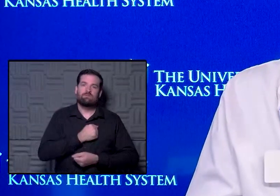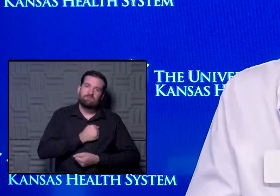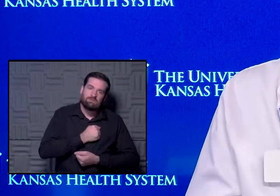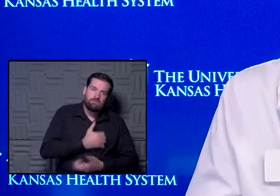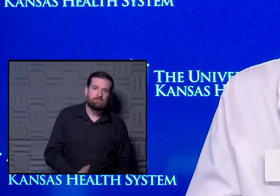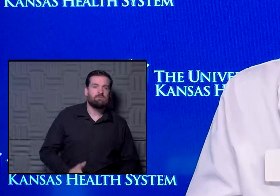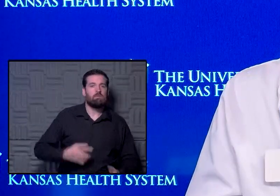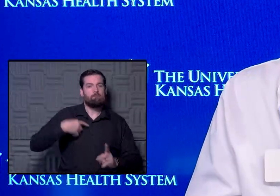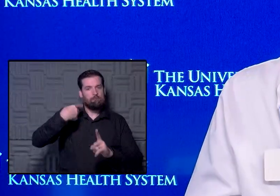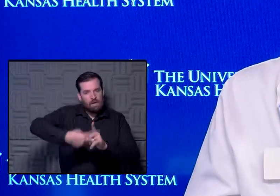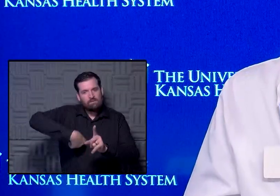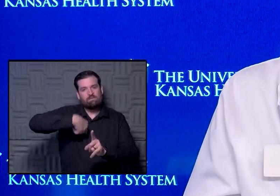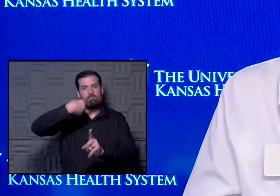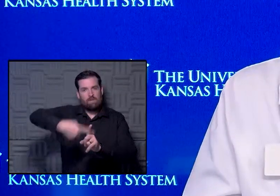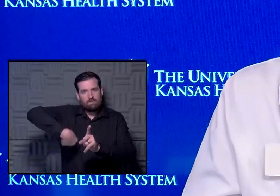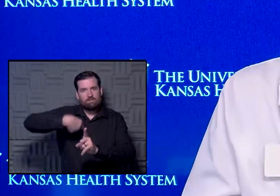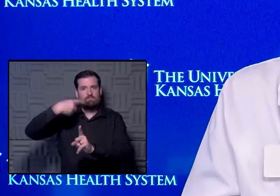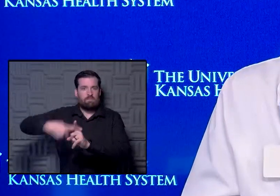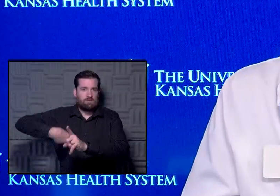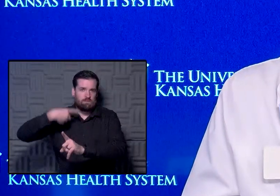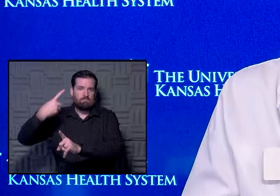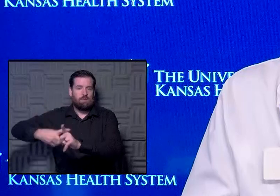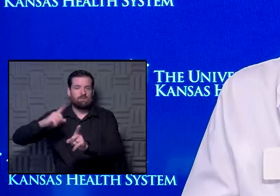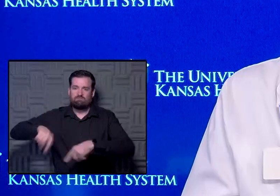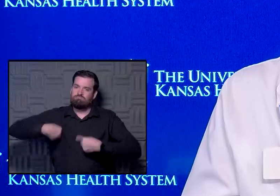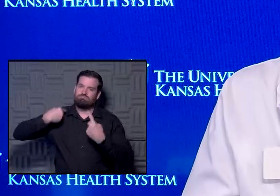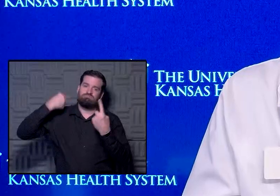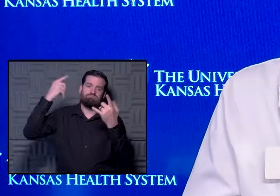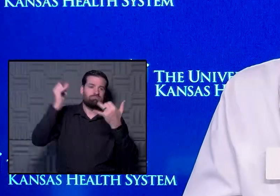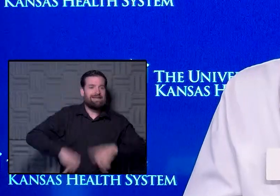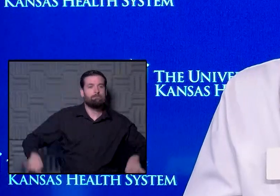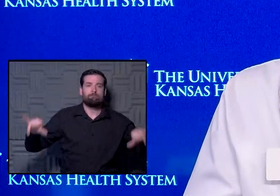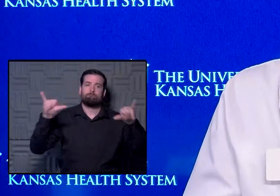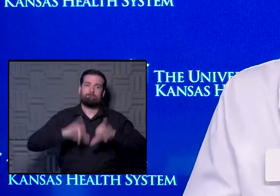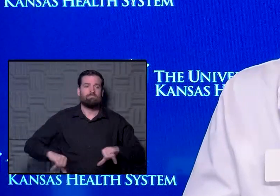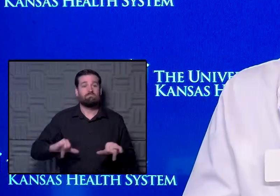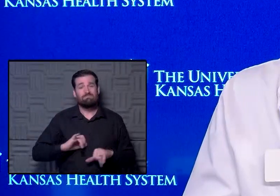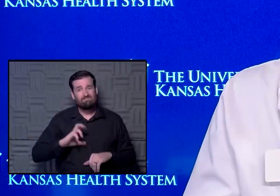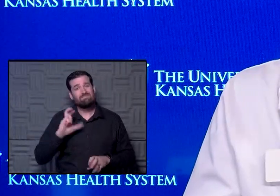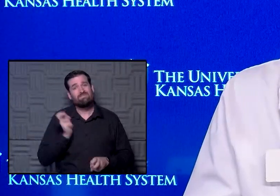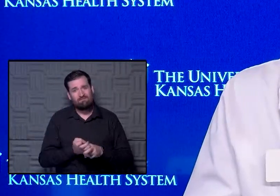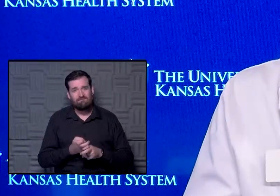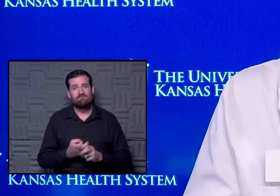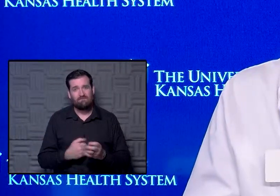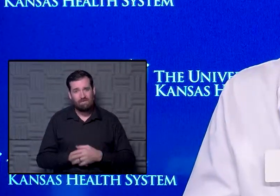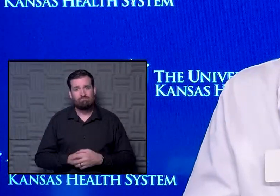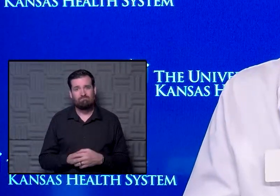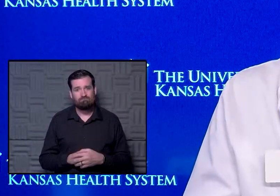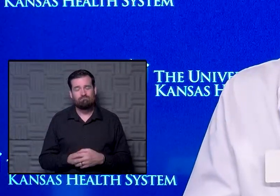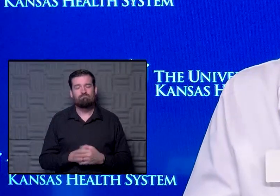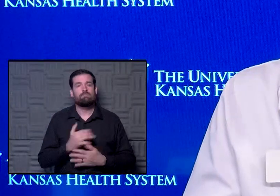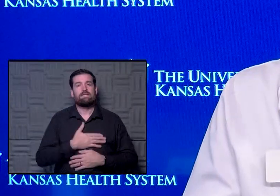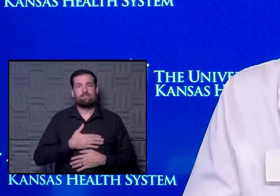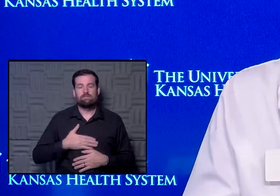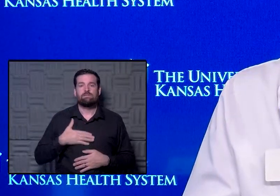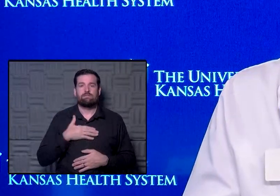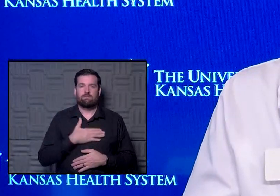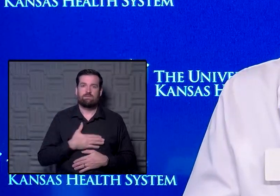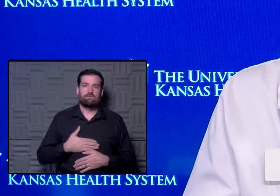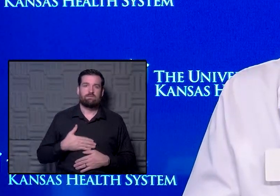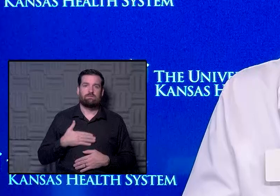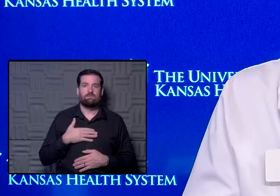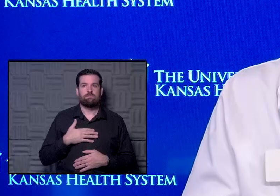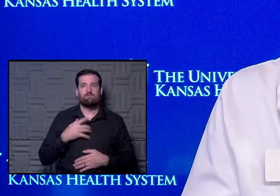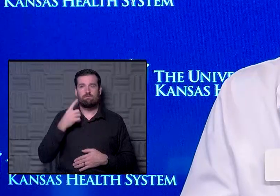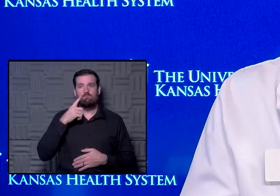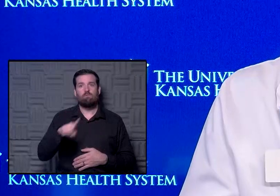with months on months of these same messages that are hard to hear. But please, for the